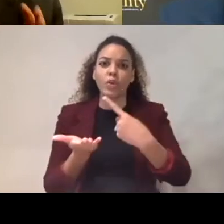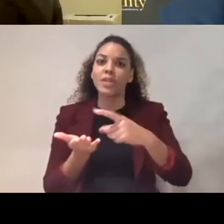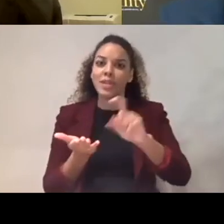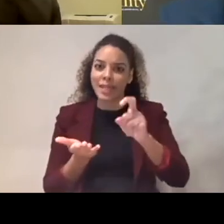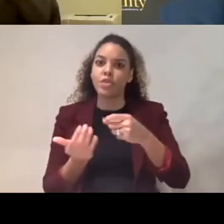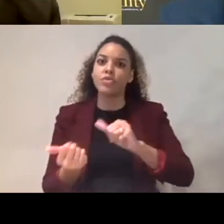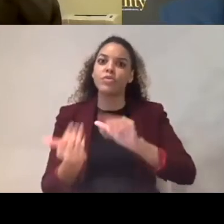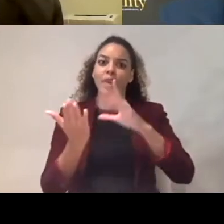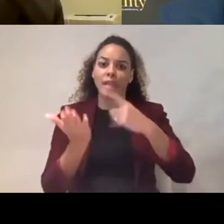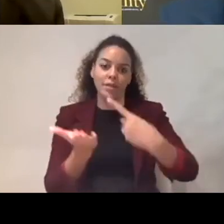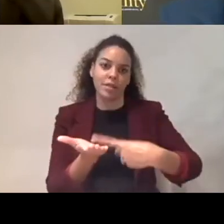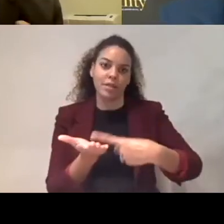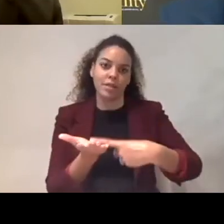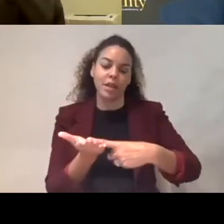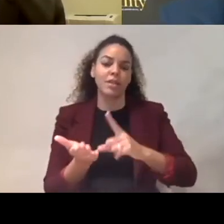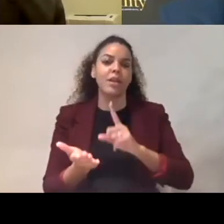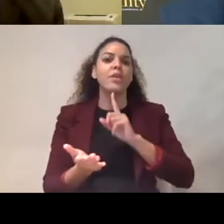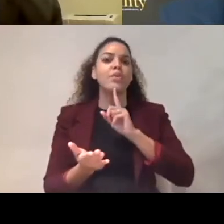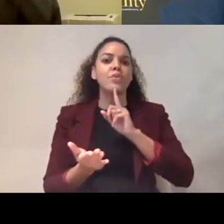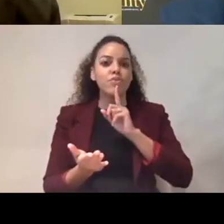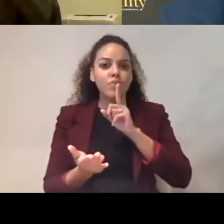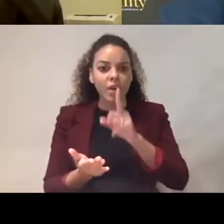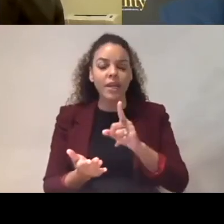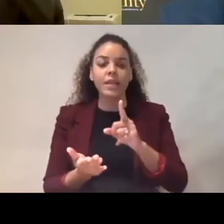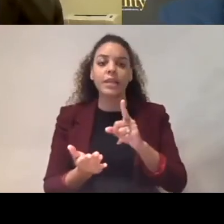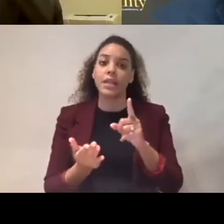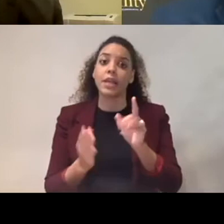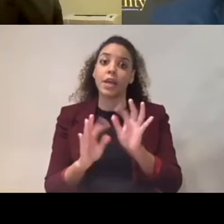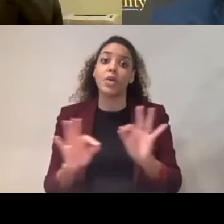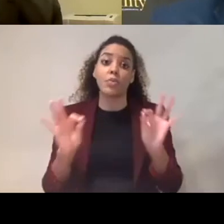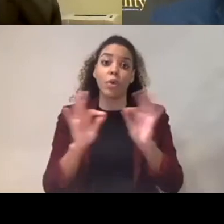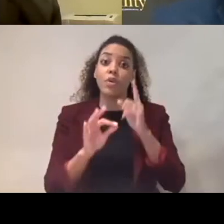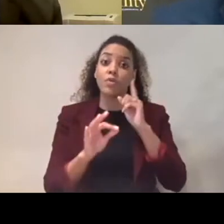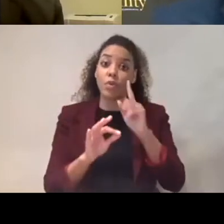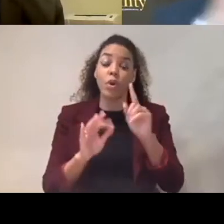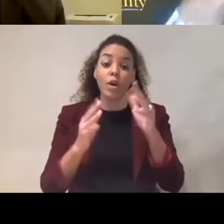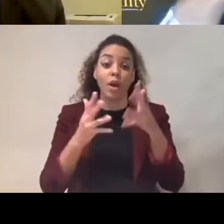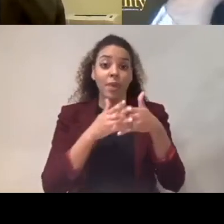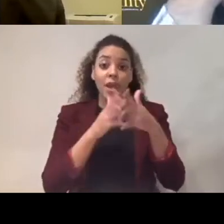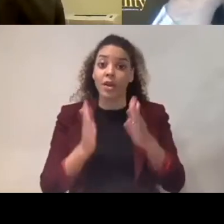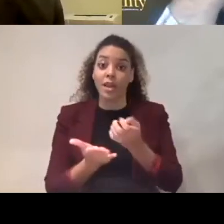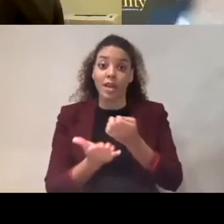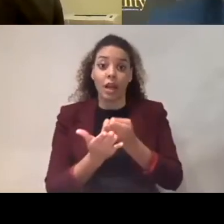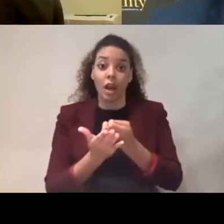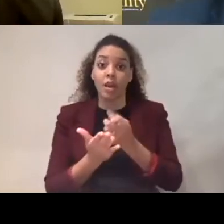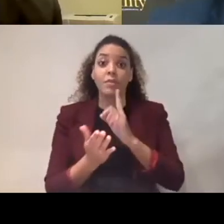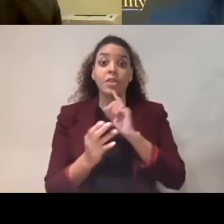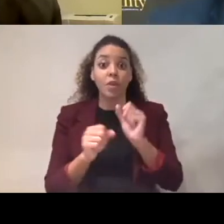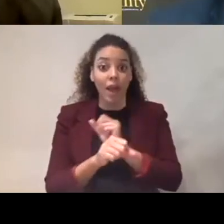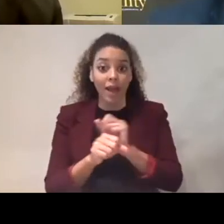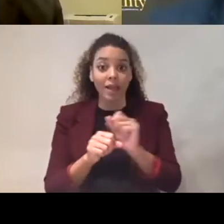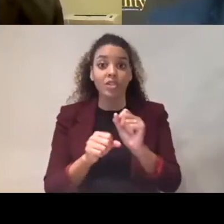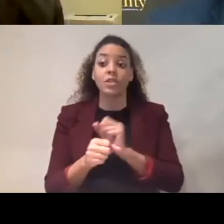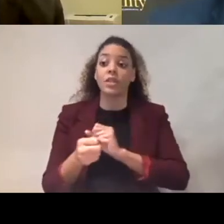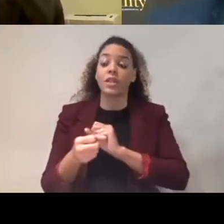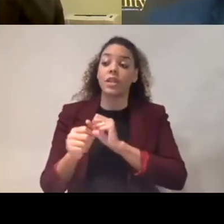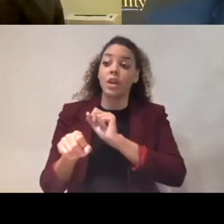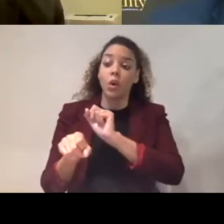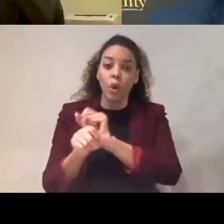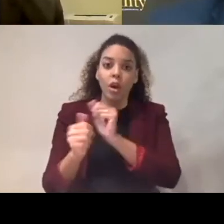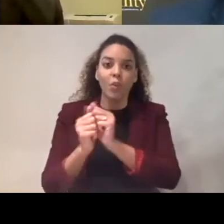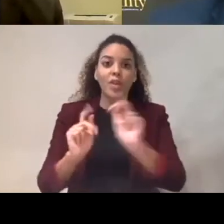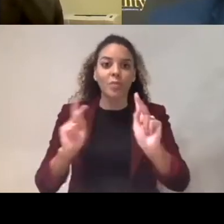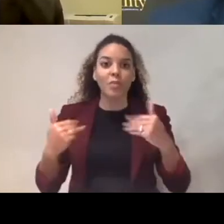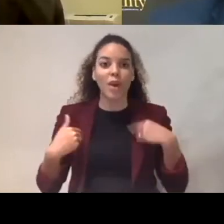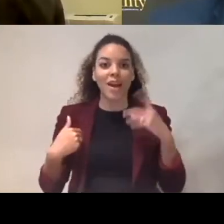is really advantageous to the American economy to engage with individuals with disabilities. It's an untapped